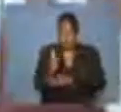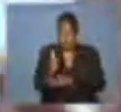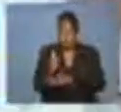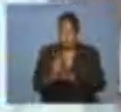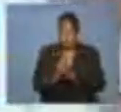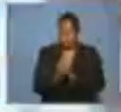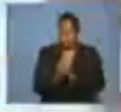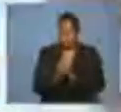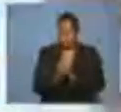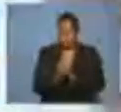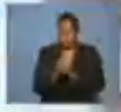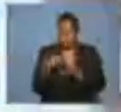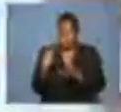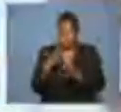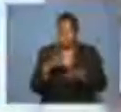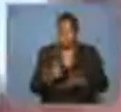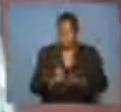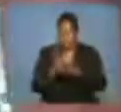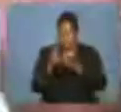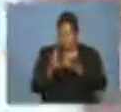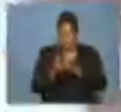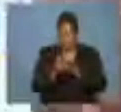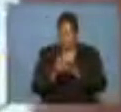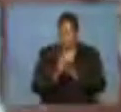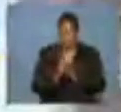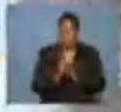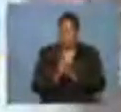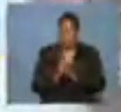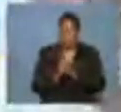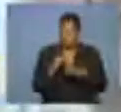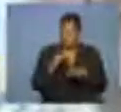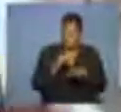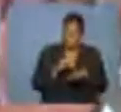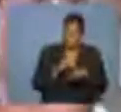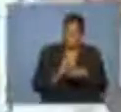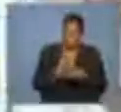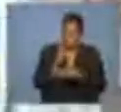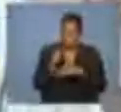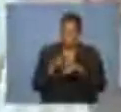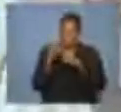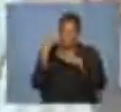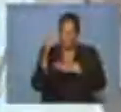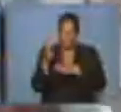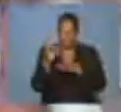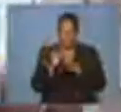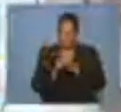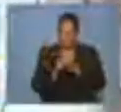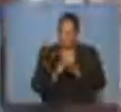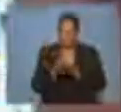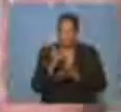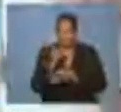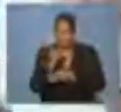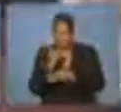place. But we could help it along by bringing in native plants. But native plants, natural systems, those are